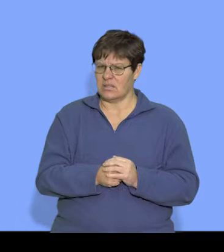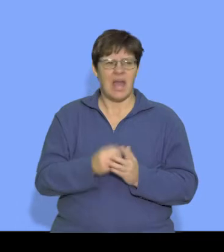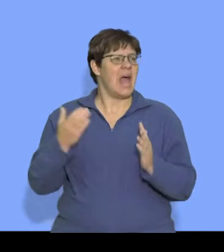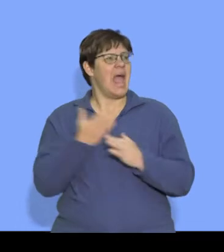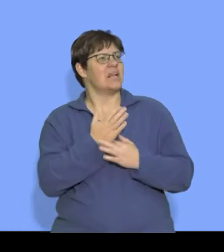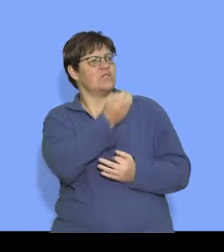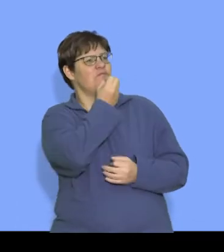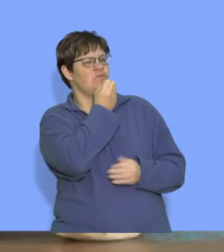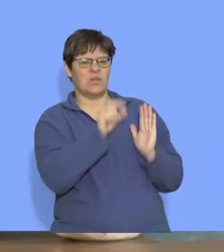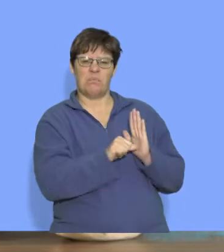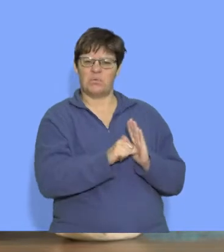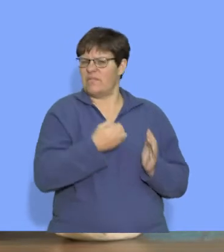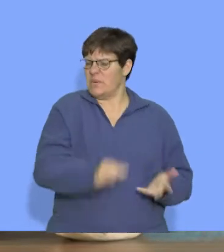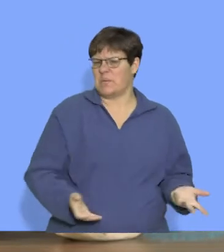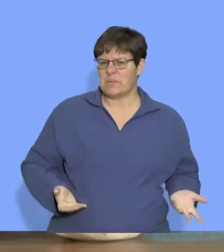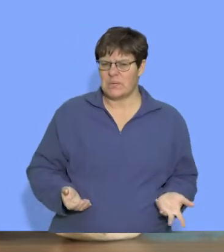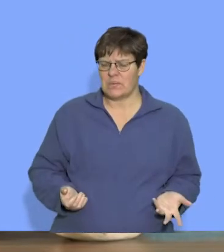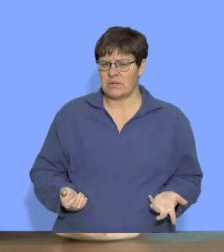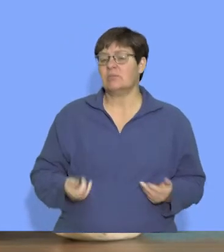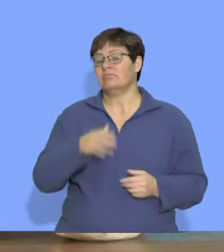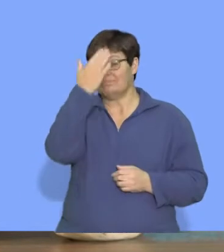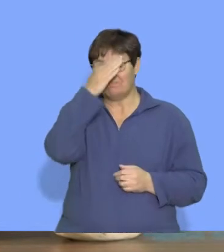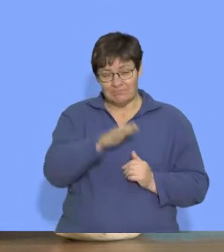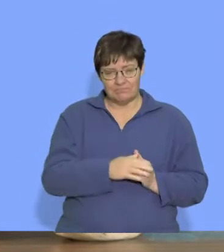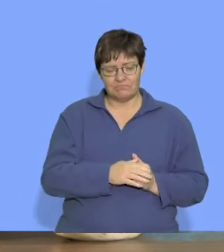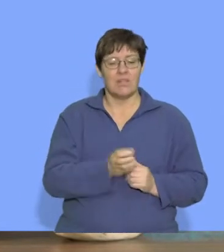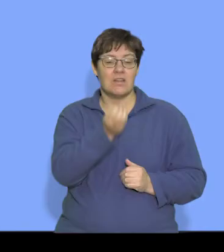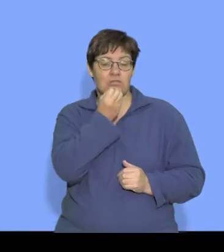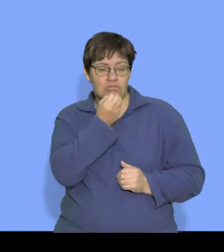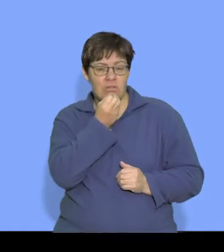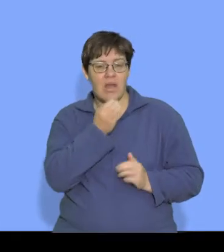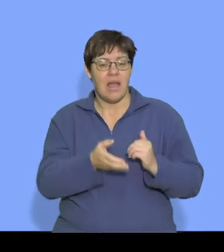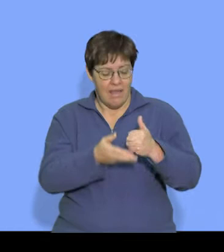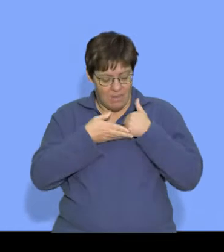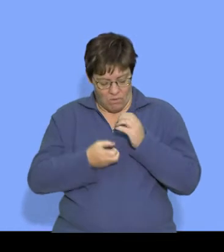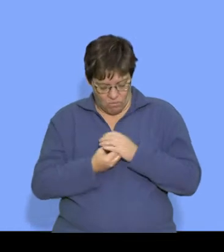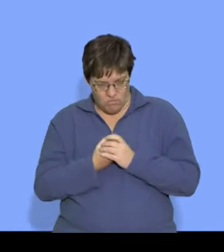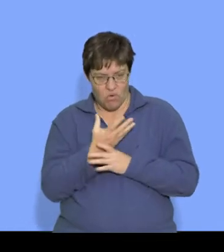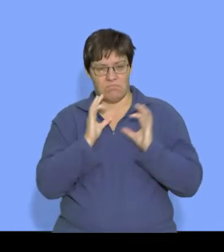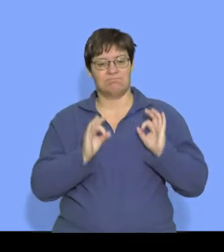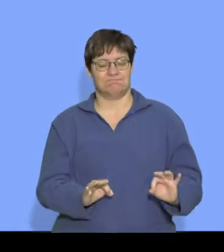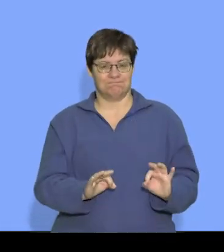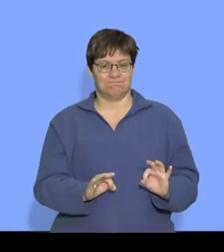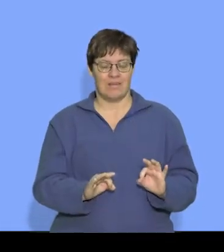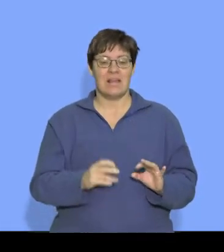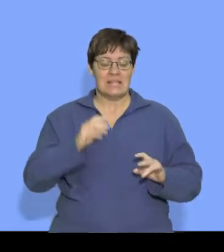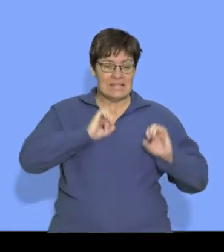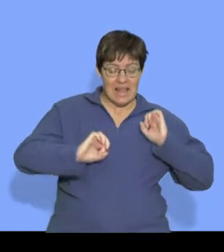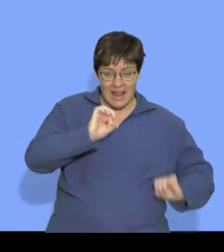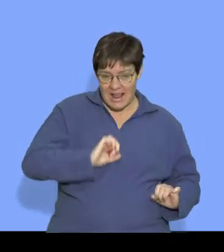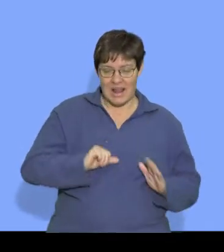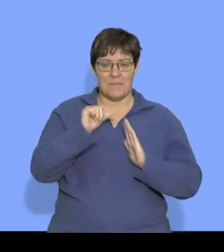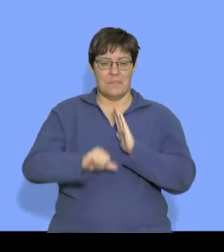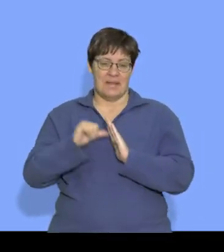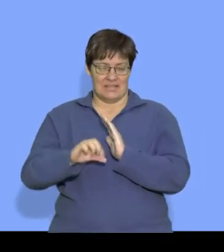able to access food? Again, guys, we know that nutrition helps in proper growth and the maintenance of